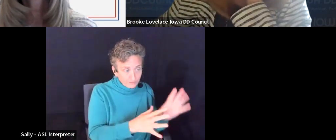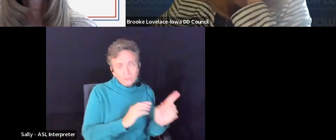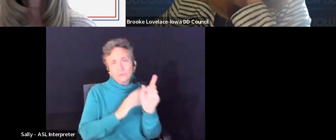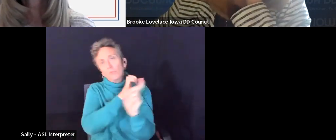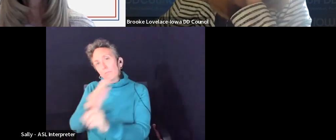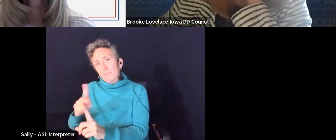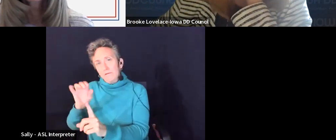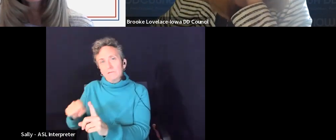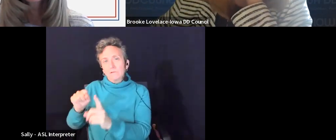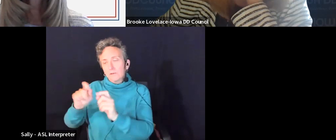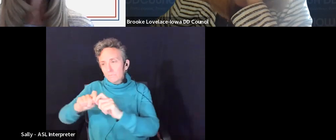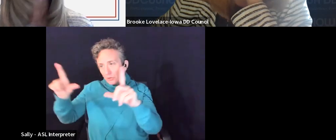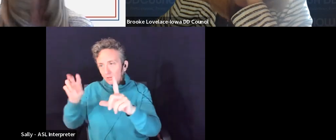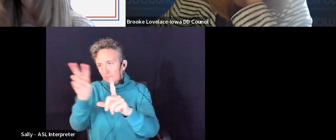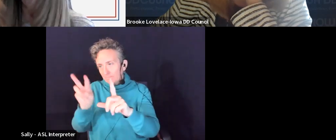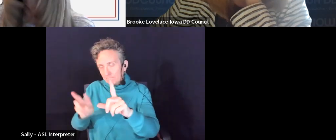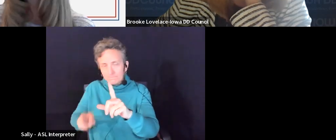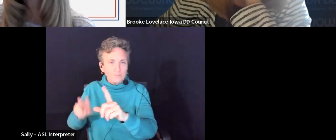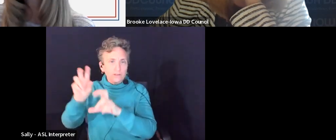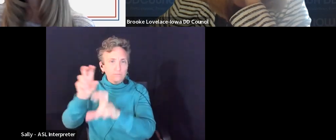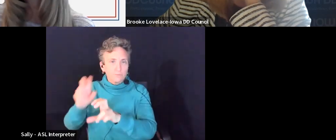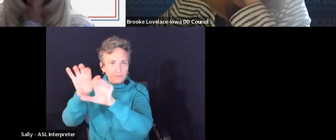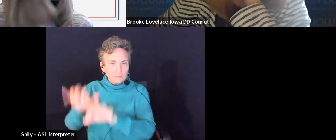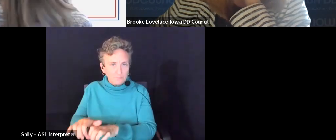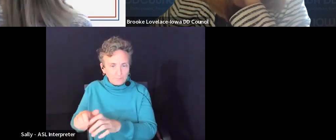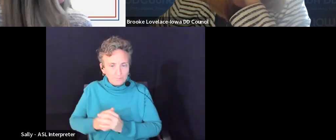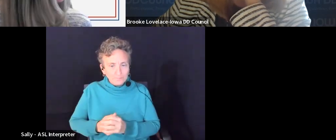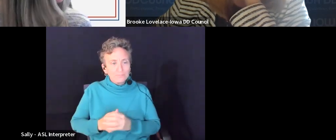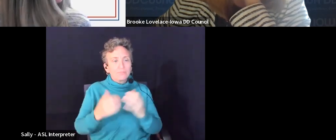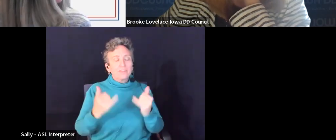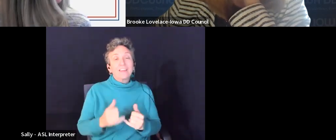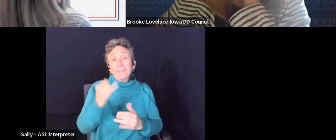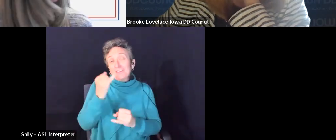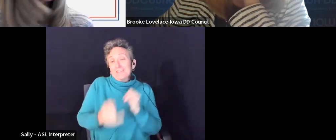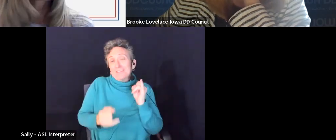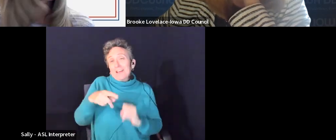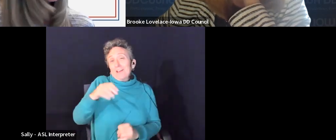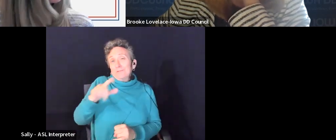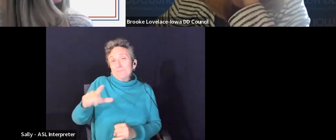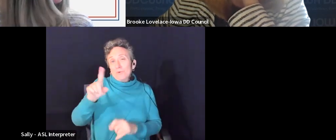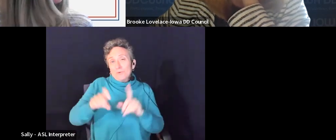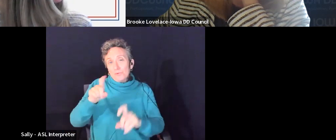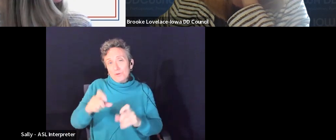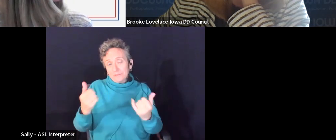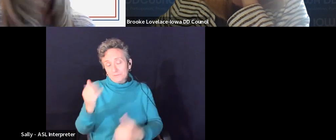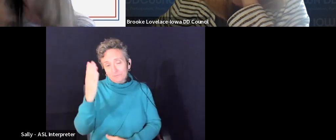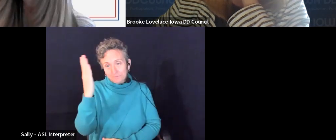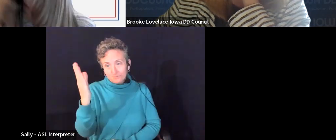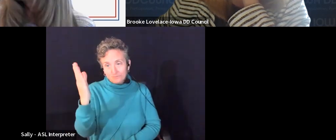started. All right, we're going to throw up our last poll question here.